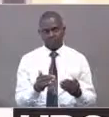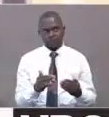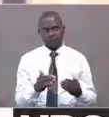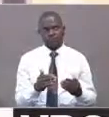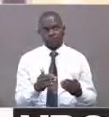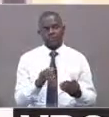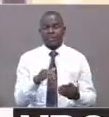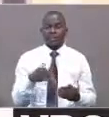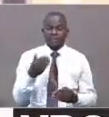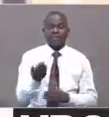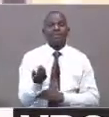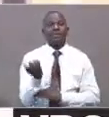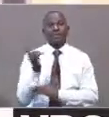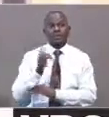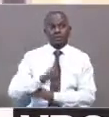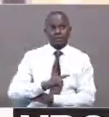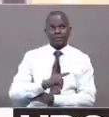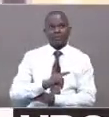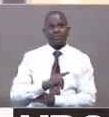The next day,